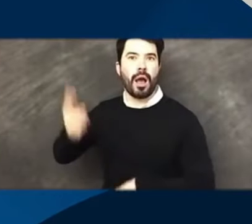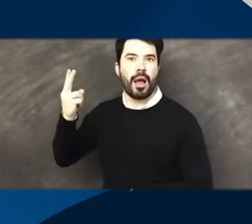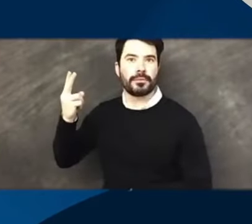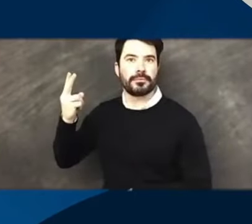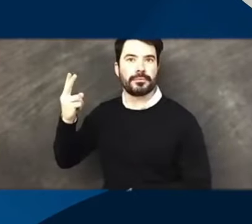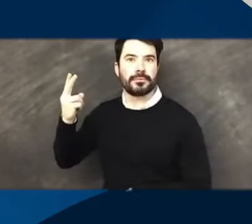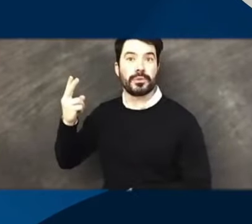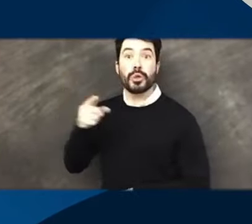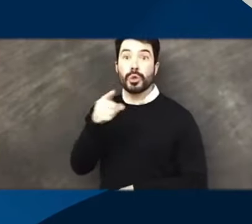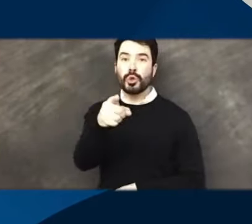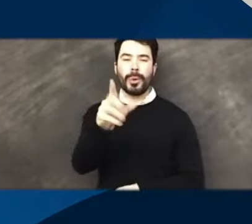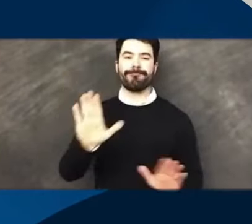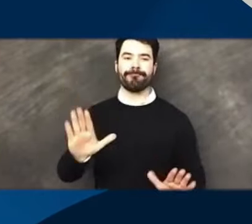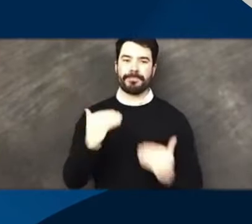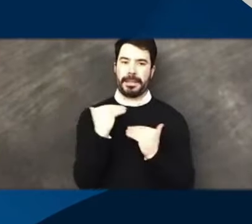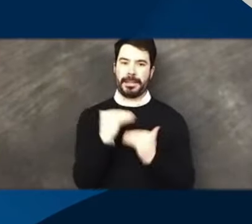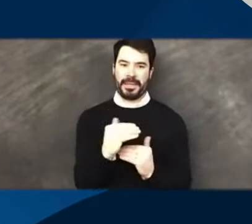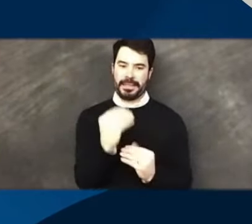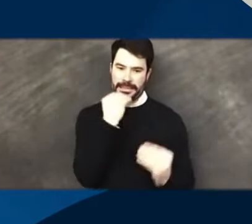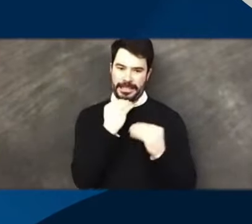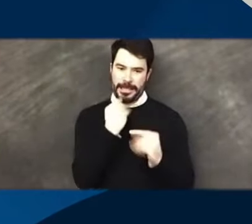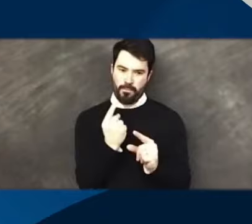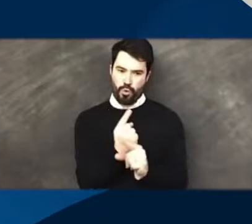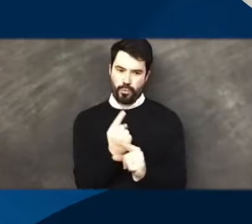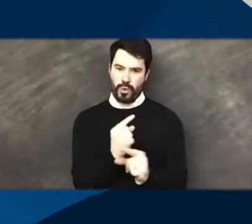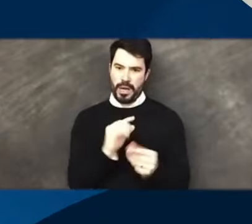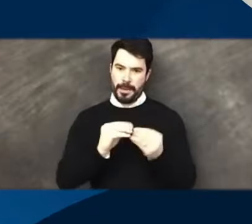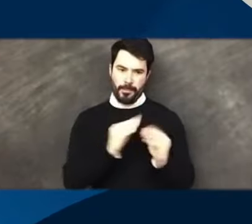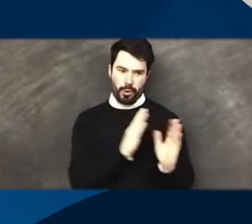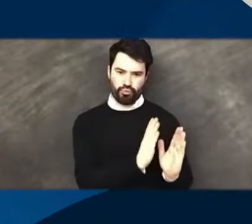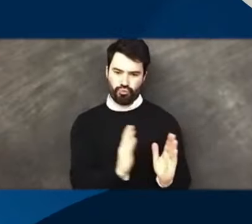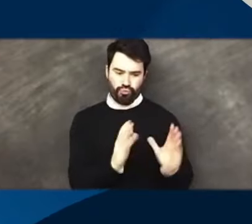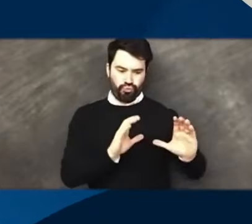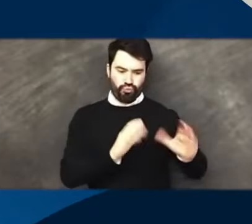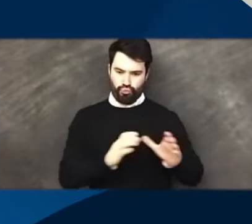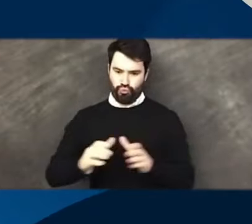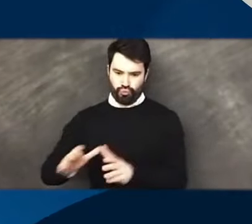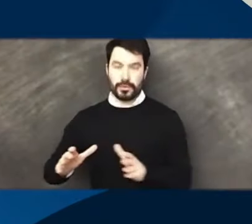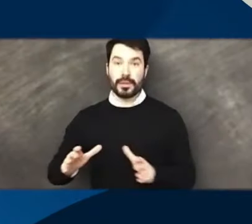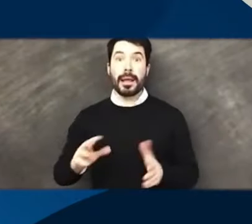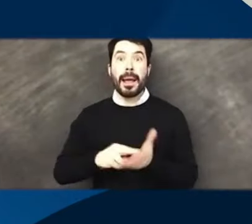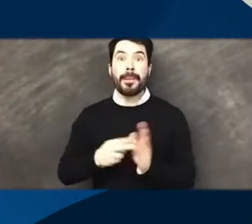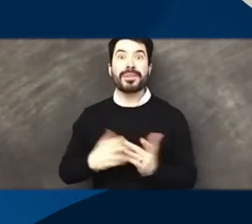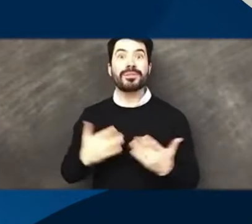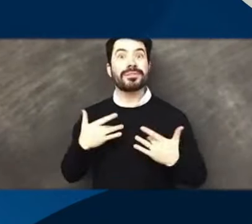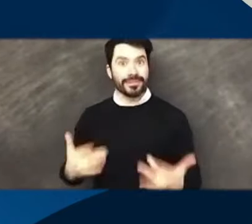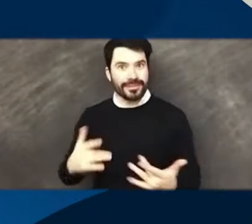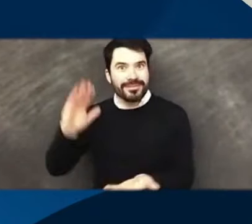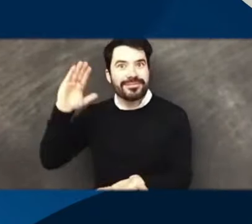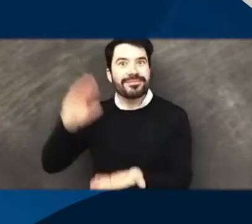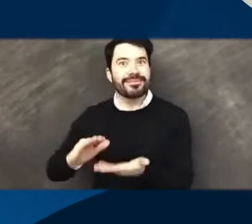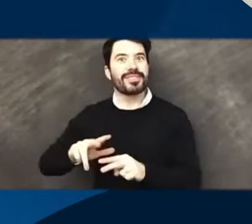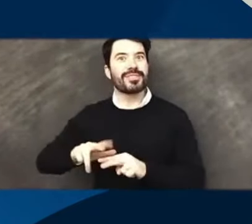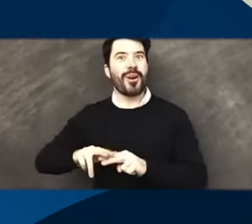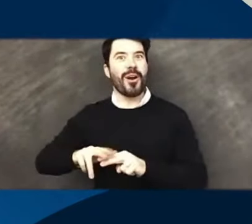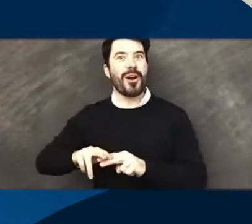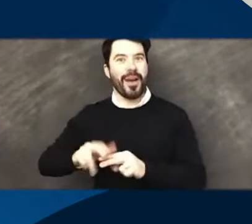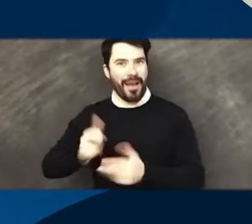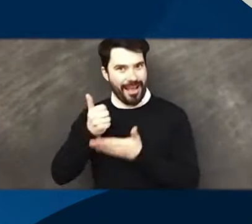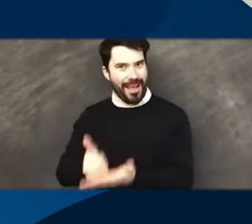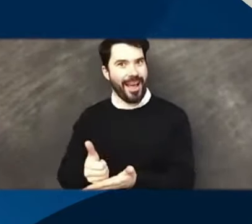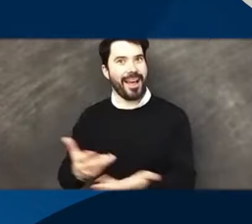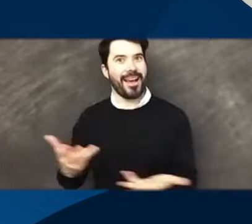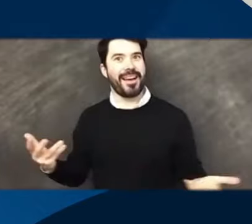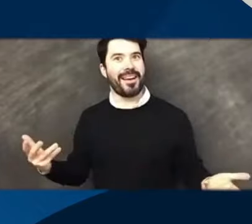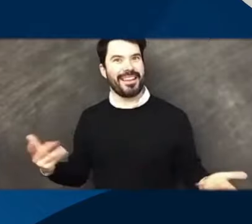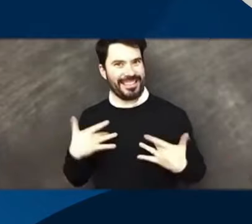your weight, it also decreases your sodium intake quite a bit, and that can be a marked decrease in sodium intake.